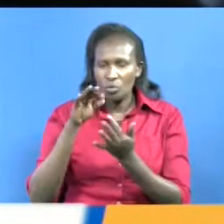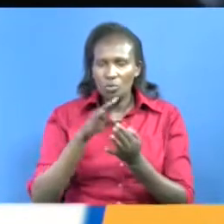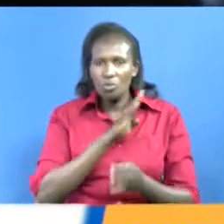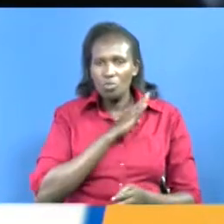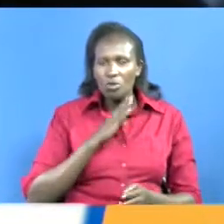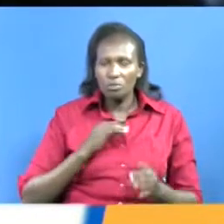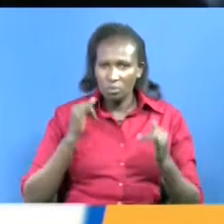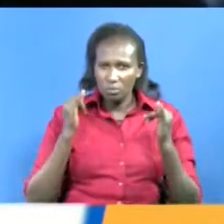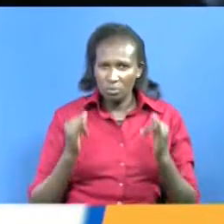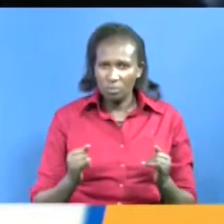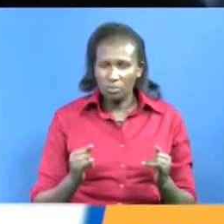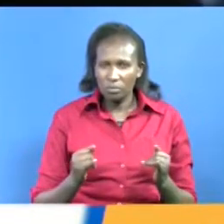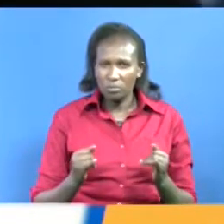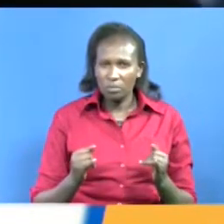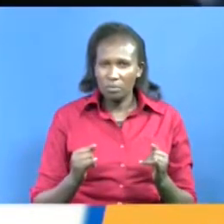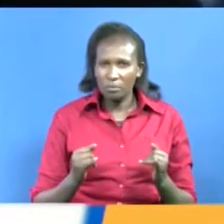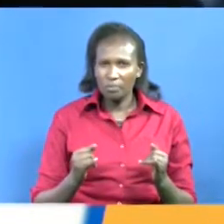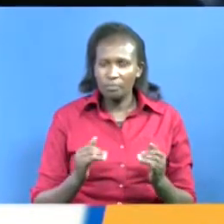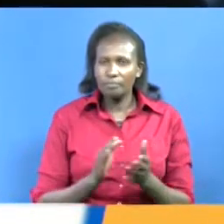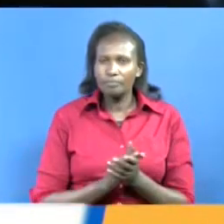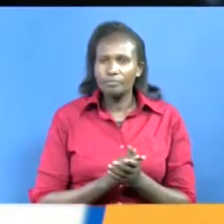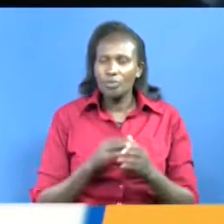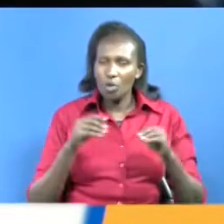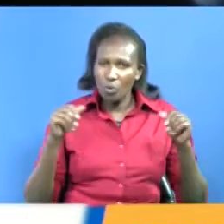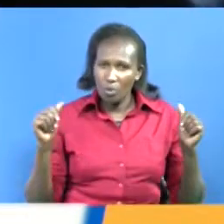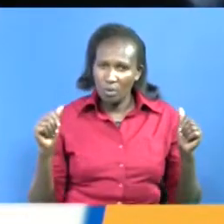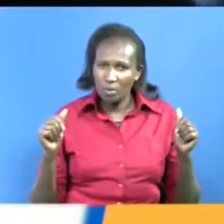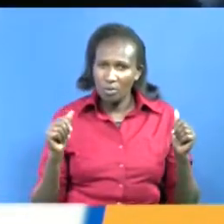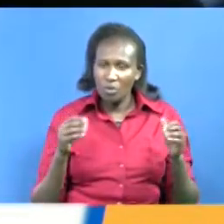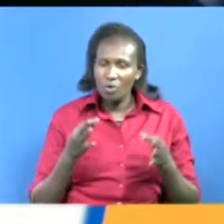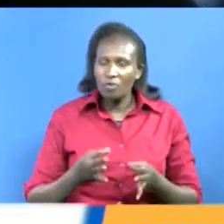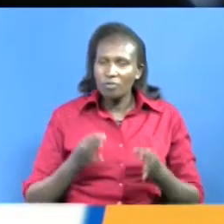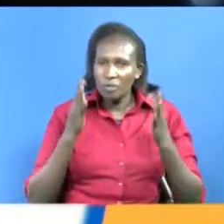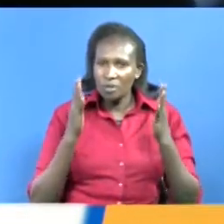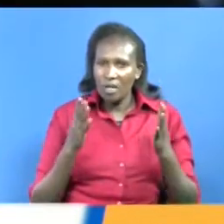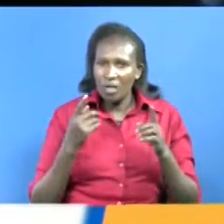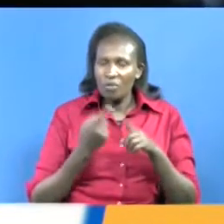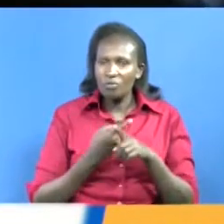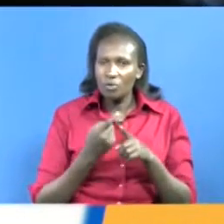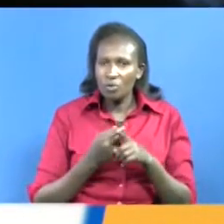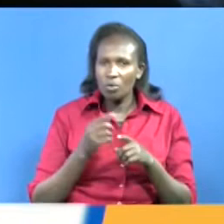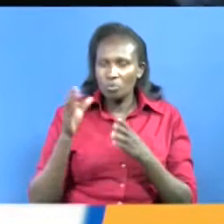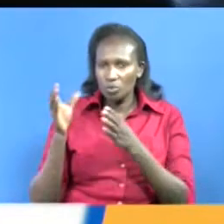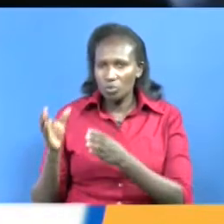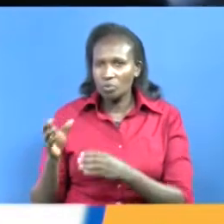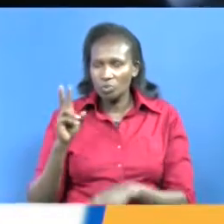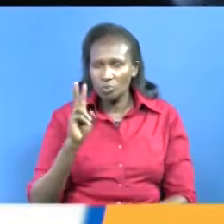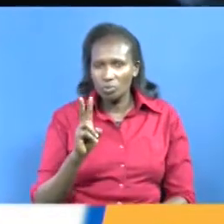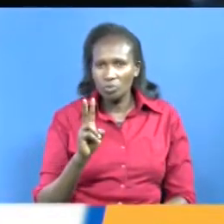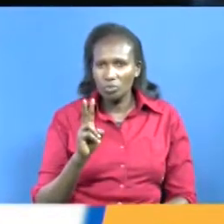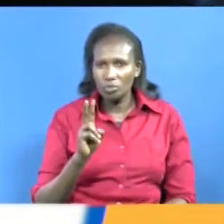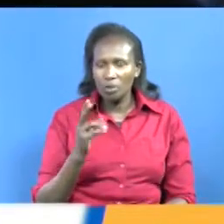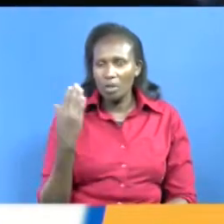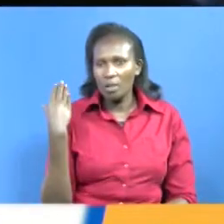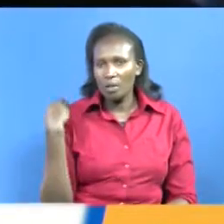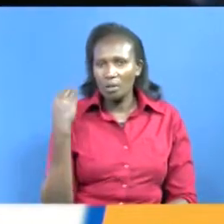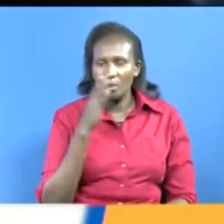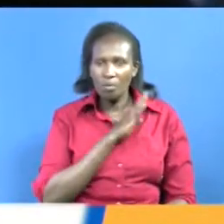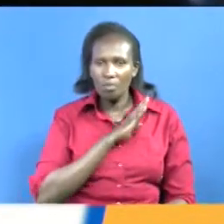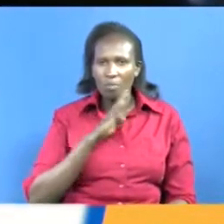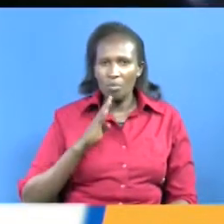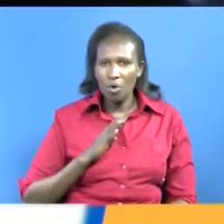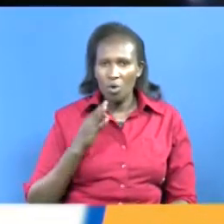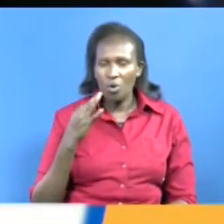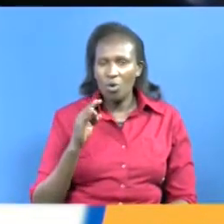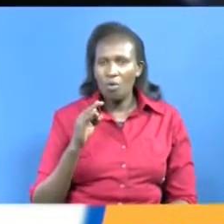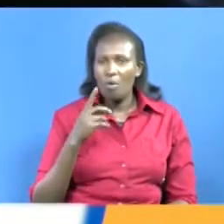report of the findings from a team of quality assurance officers from our two agencies. The current board of management of Moi Girls